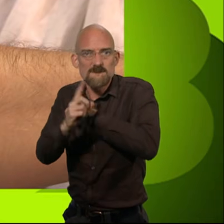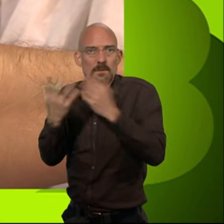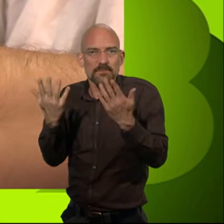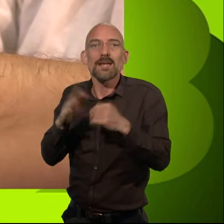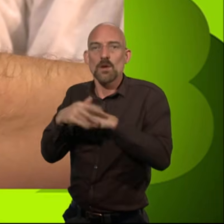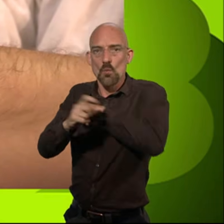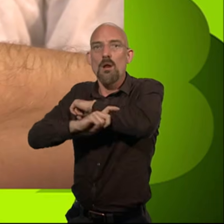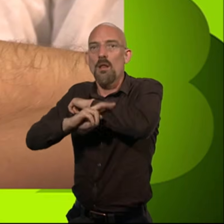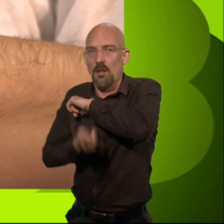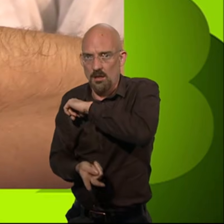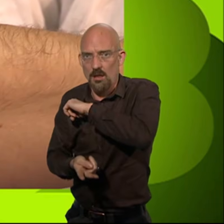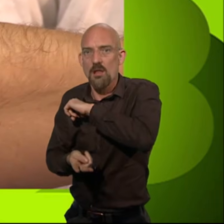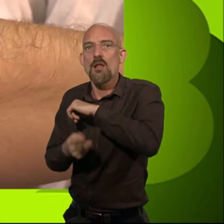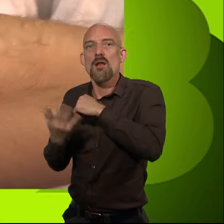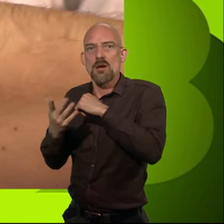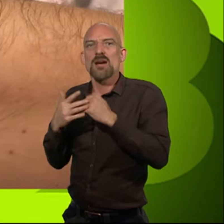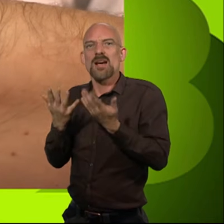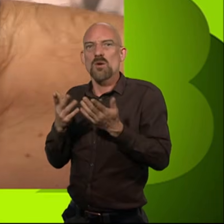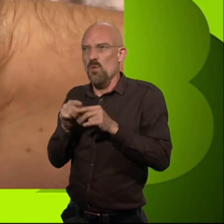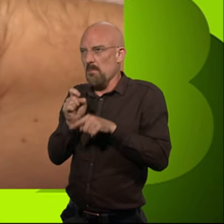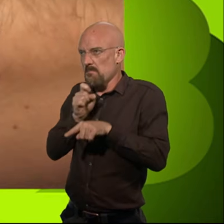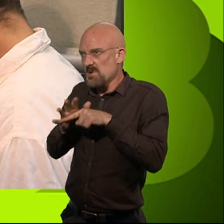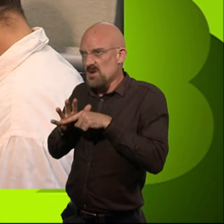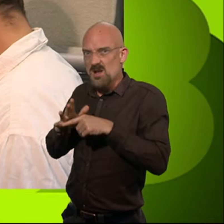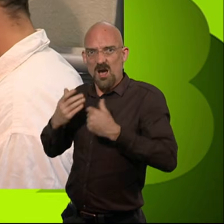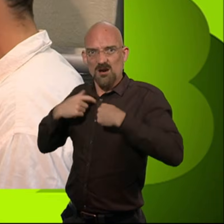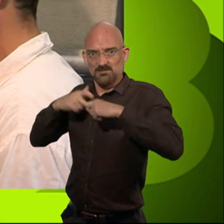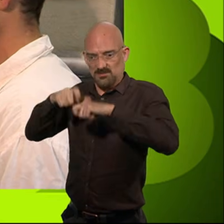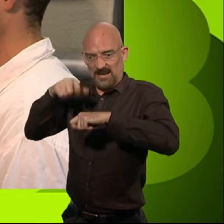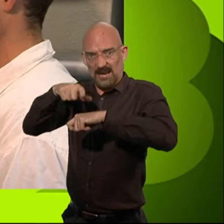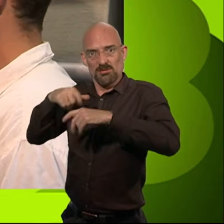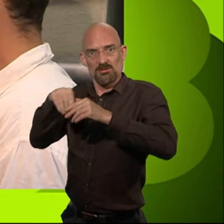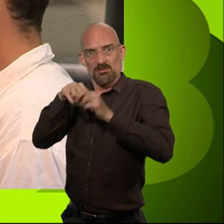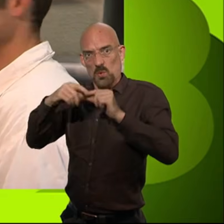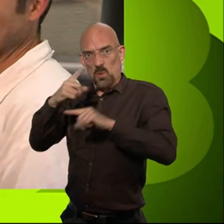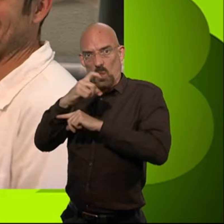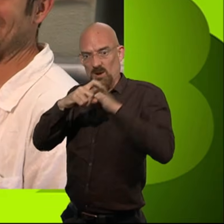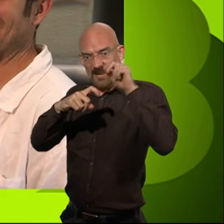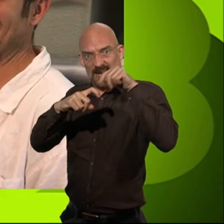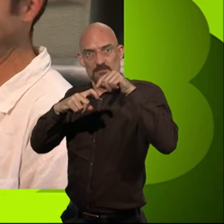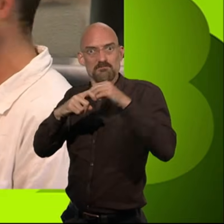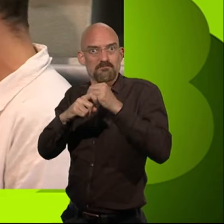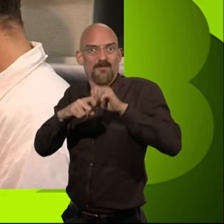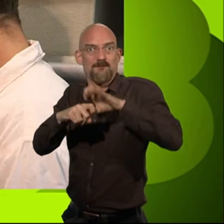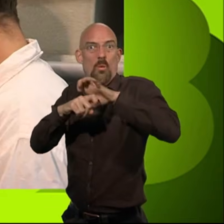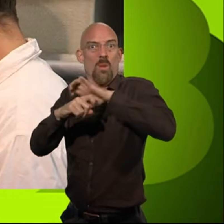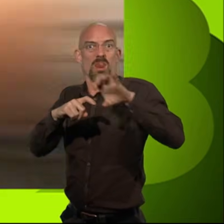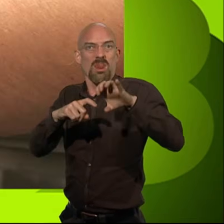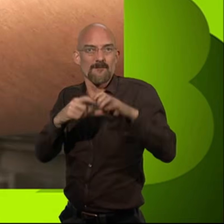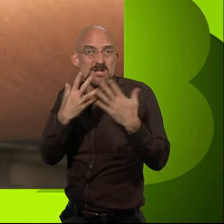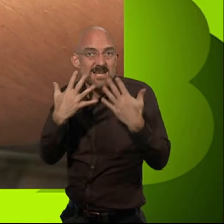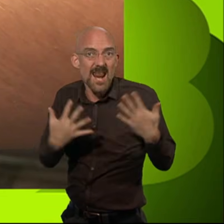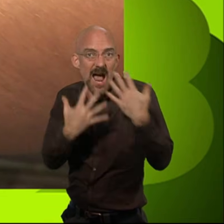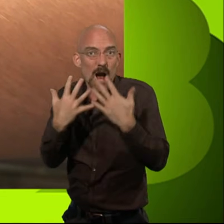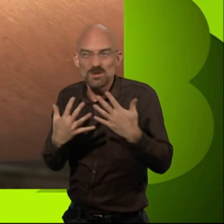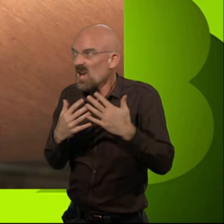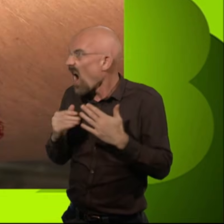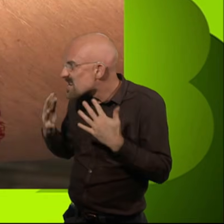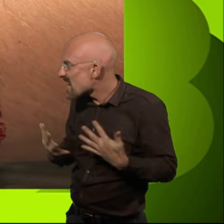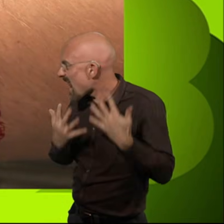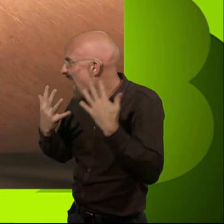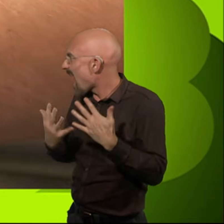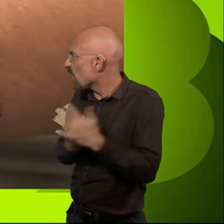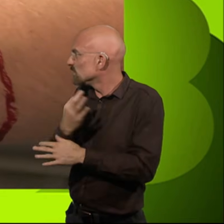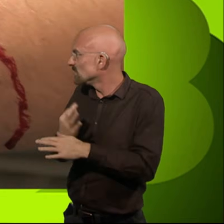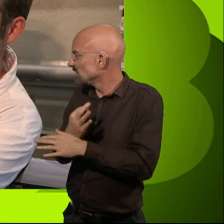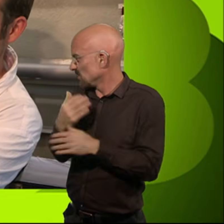oozing blood for 10 hours. 10 hours? Great, no one told me that. That would have been nice to know. Well, after an hour